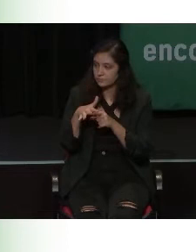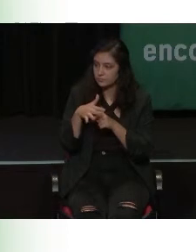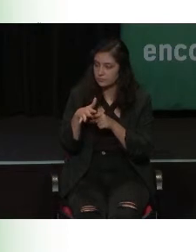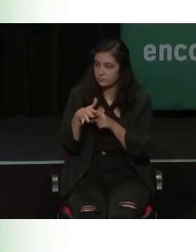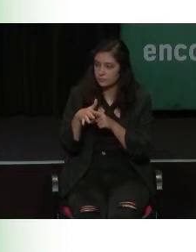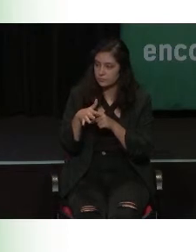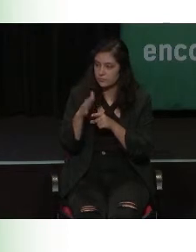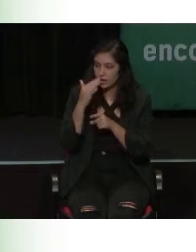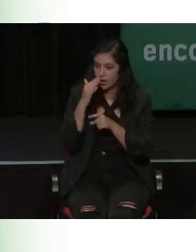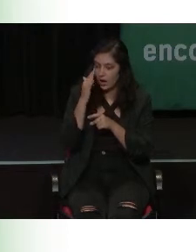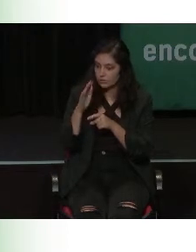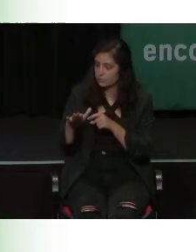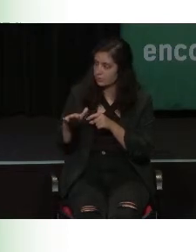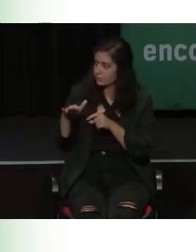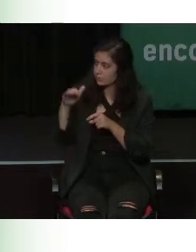age